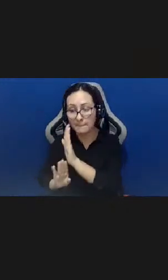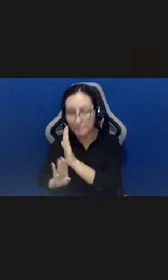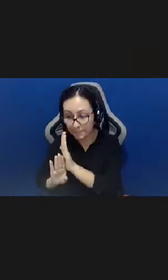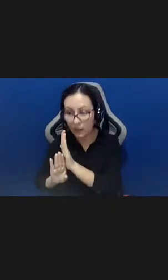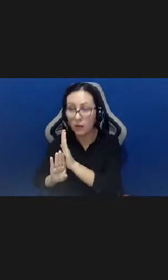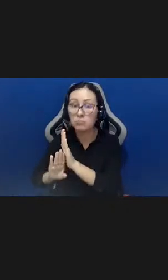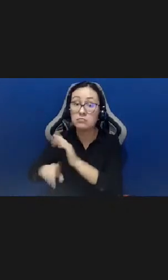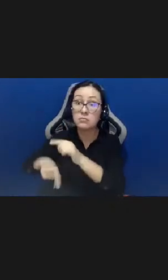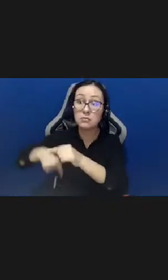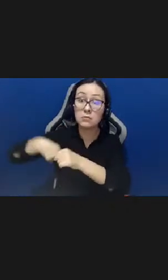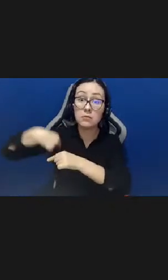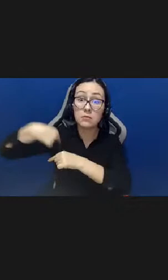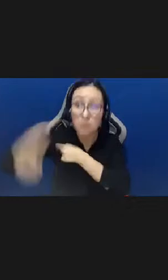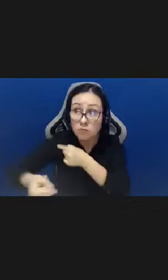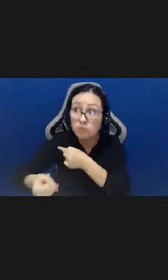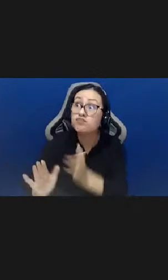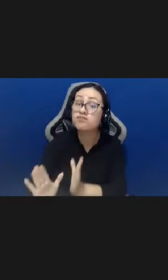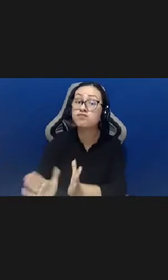help.